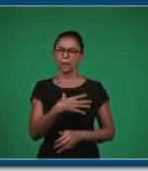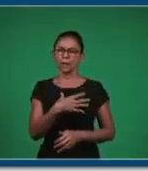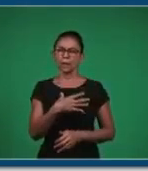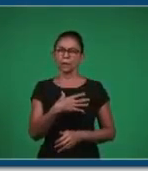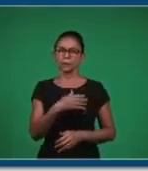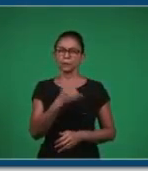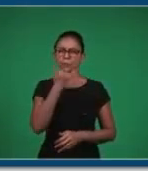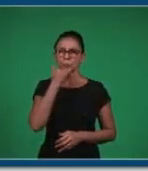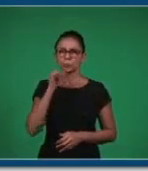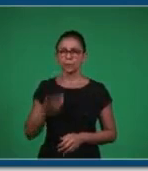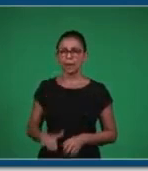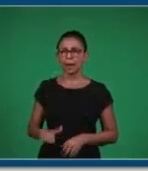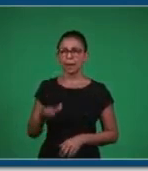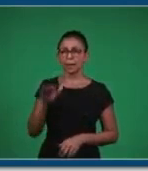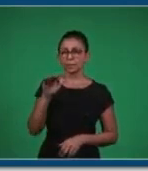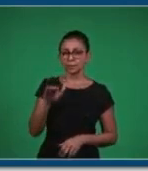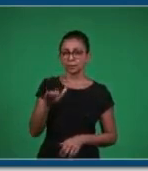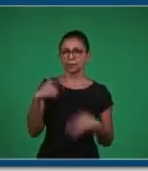to know